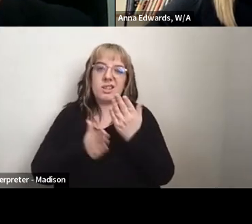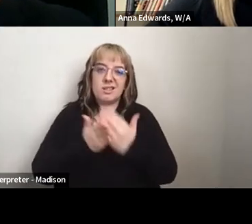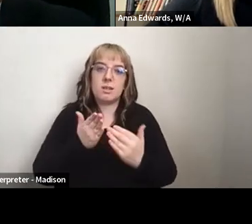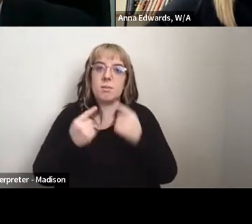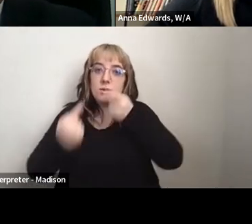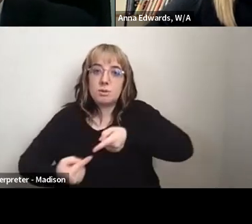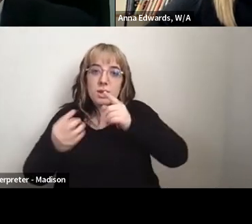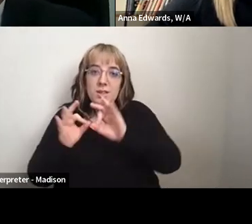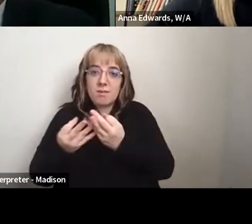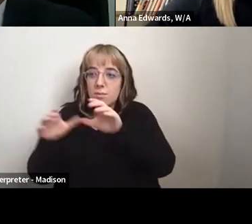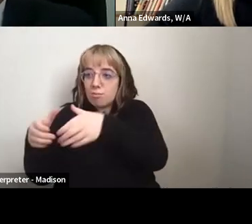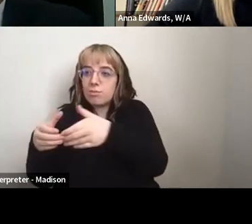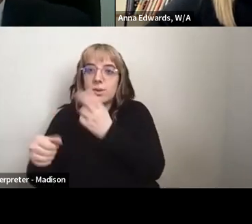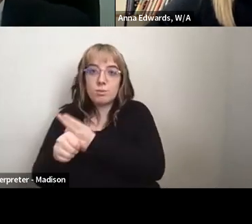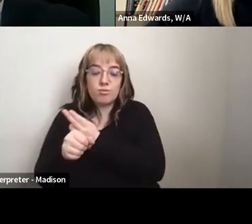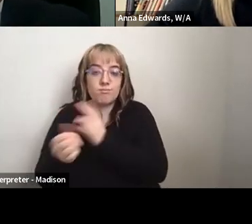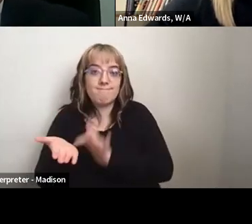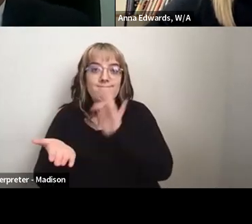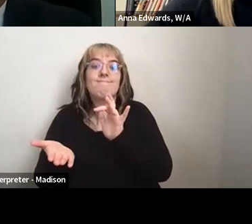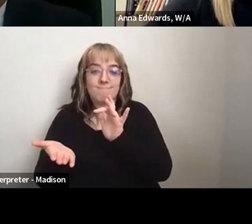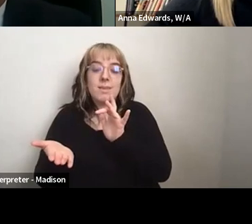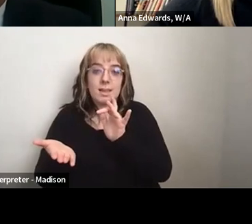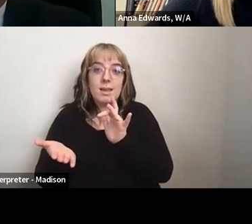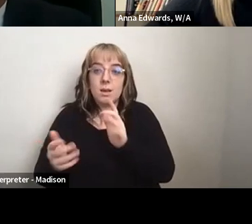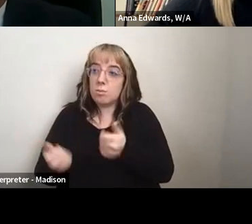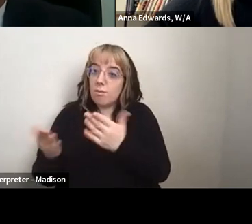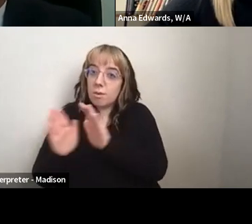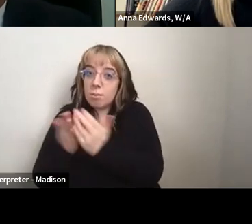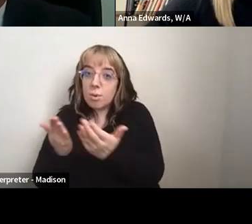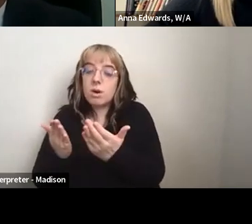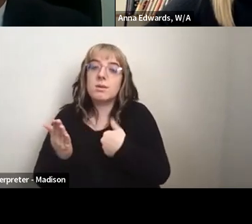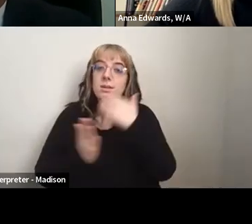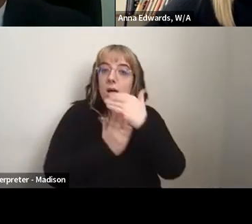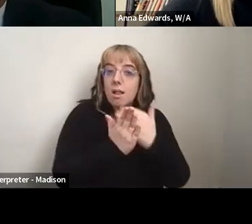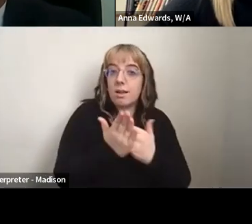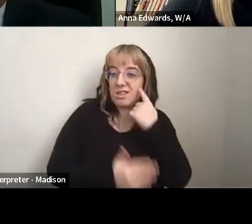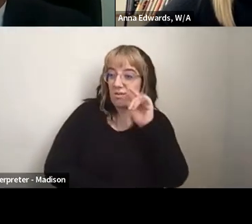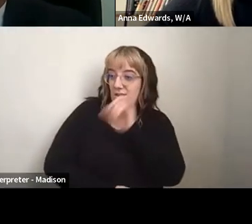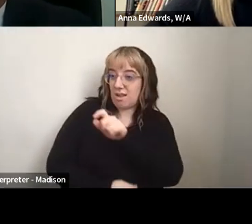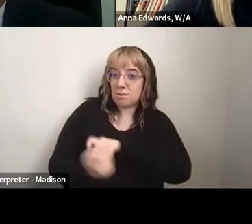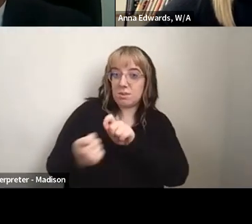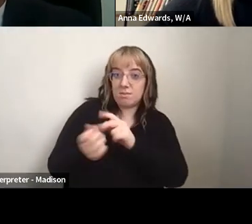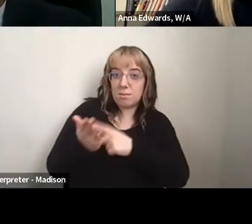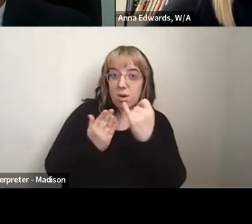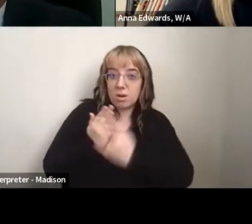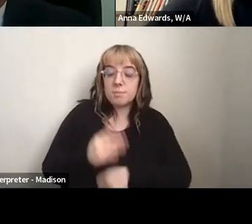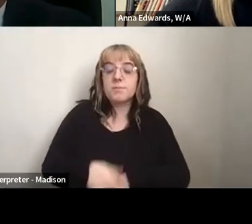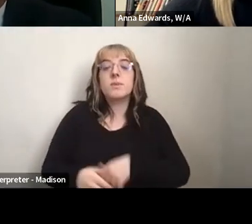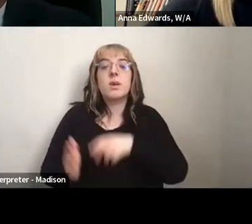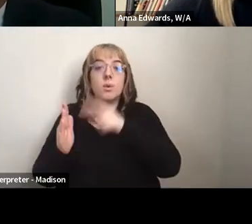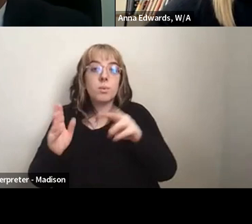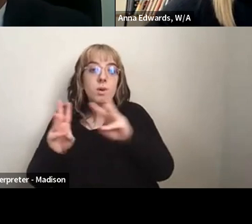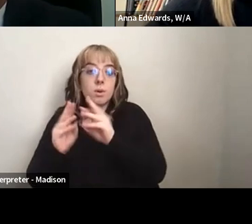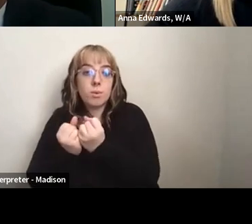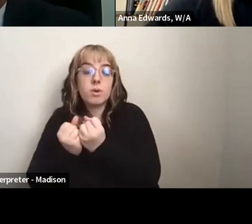struggling families are using. We're providing books and lessons for that. Reading workshops are provided by